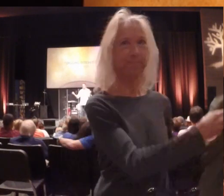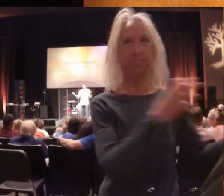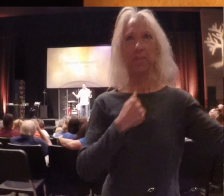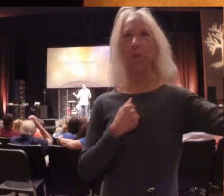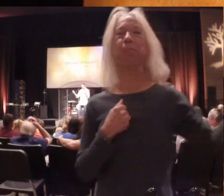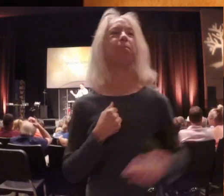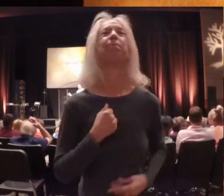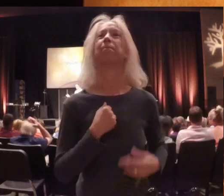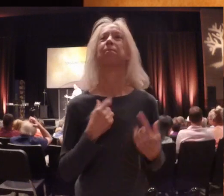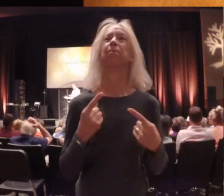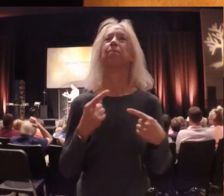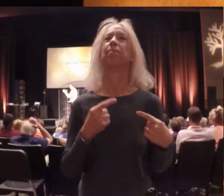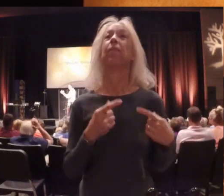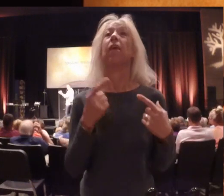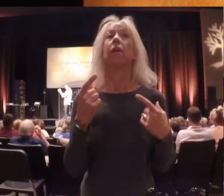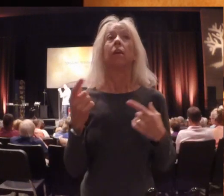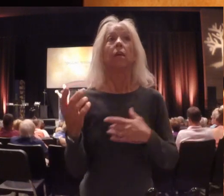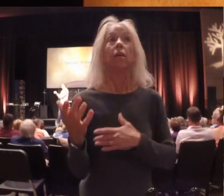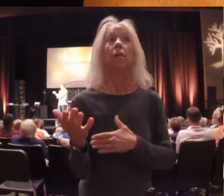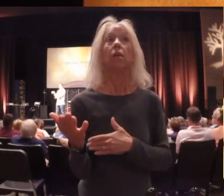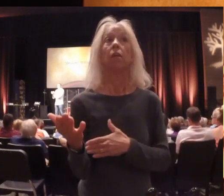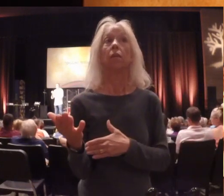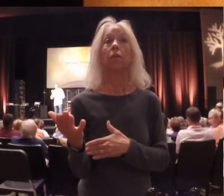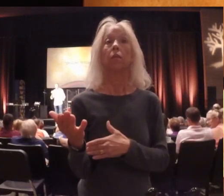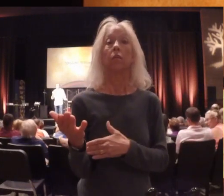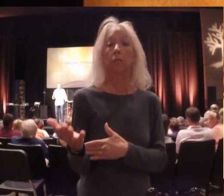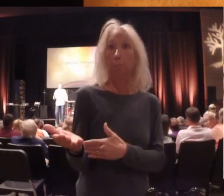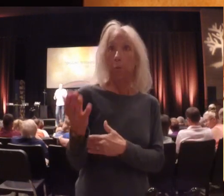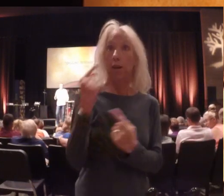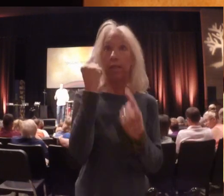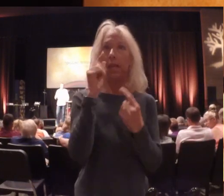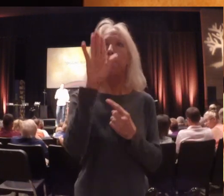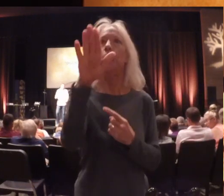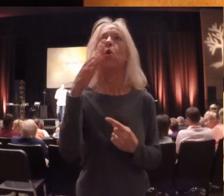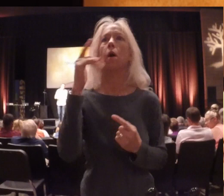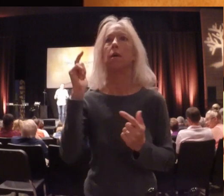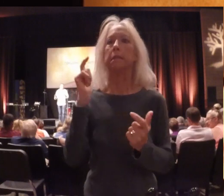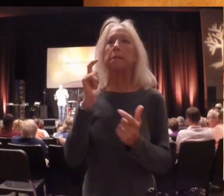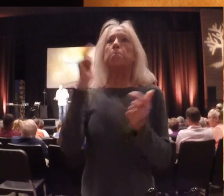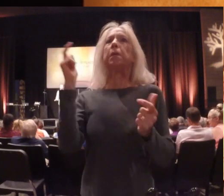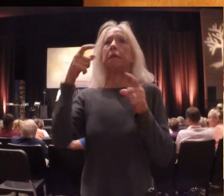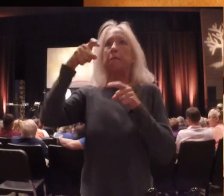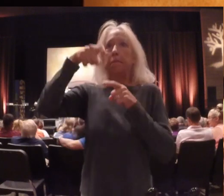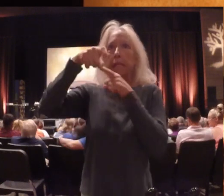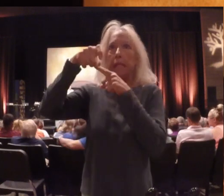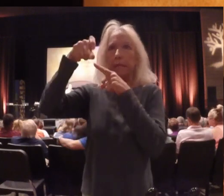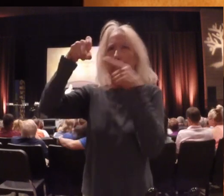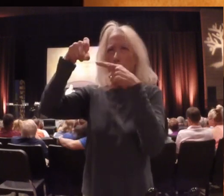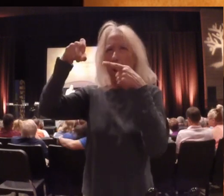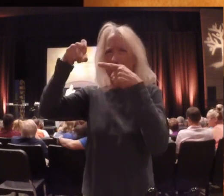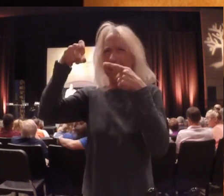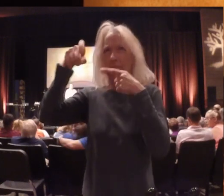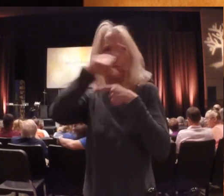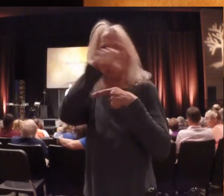your greatest need. Now, does everybody see that? Your greatest need. Just keep it in front of you and look at this message this morning. Now first, I want to set the context